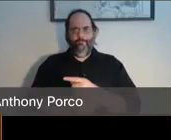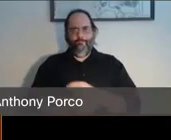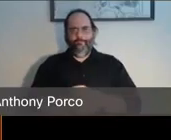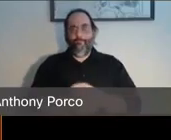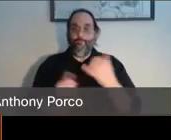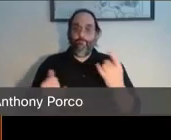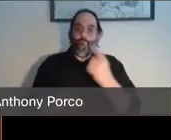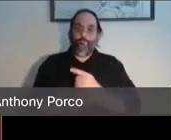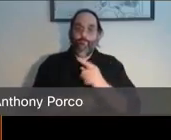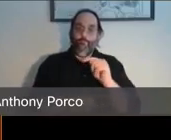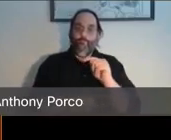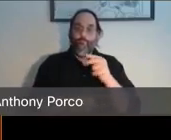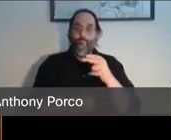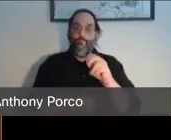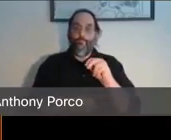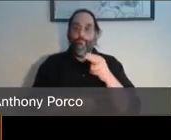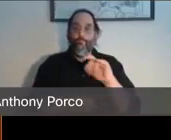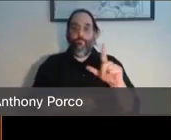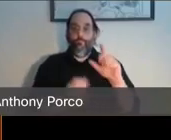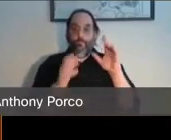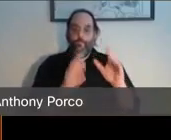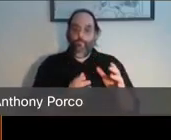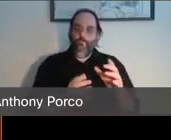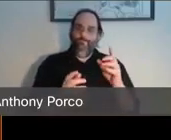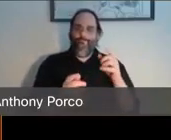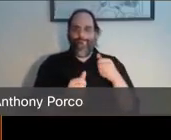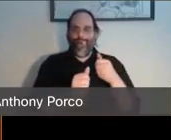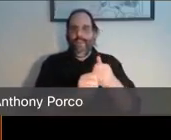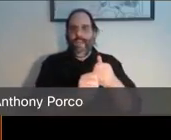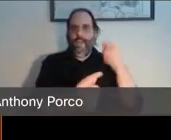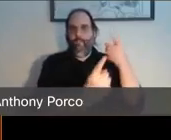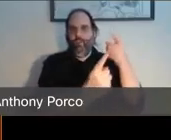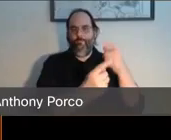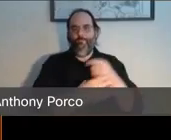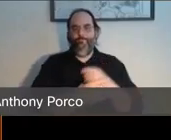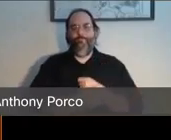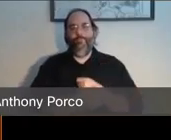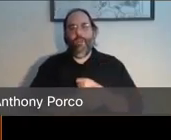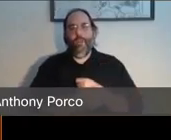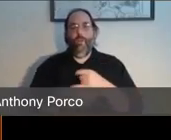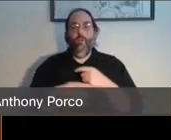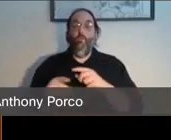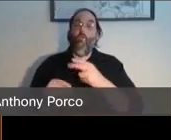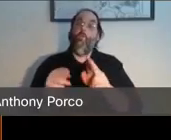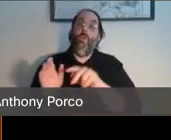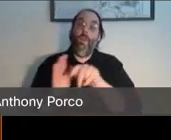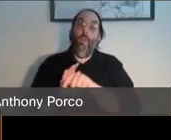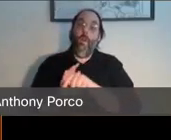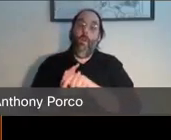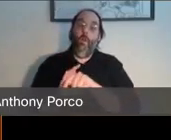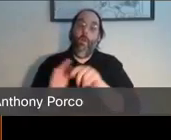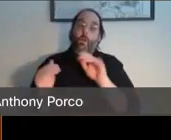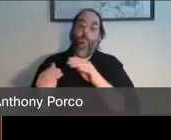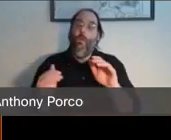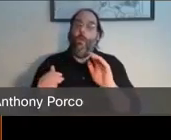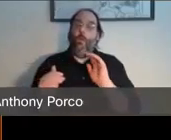Today's town hall focuses on maintaining the mission. During our short video, we're hoping that